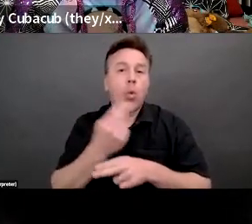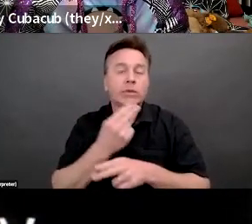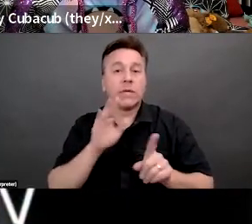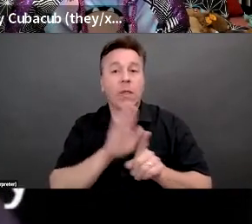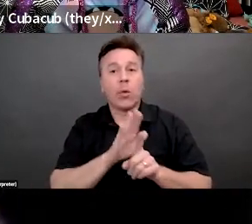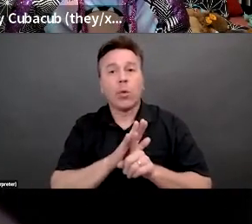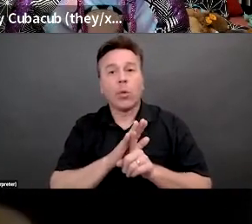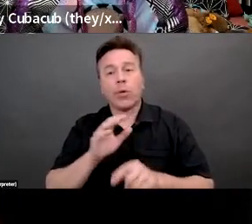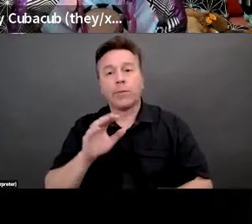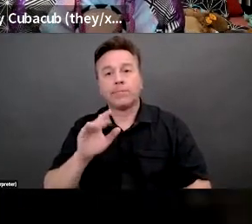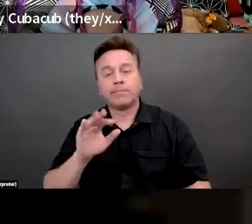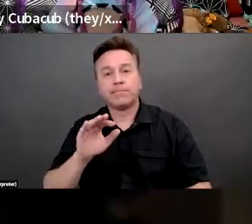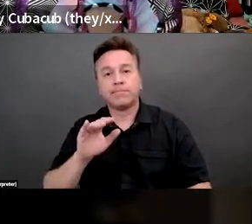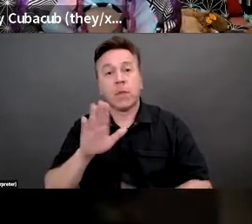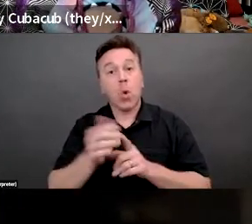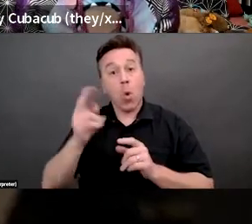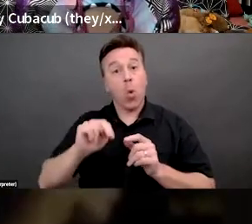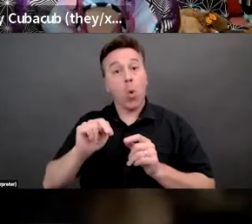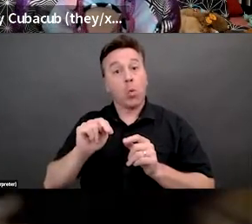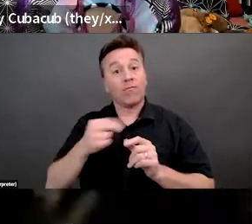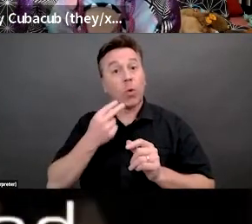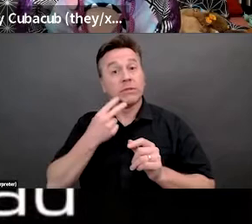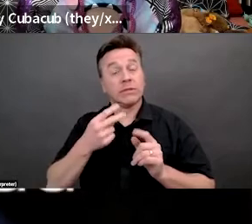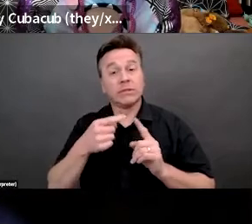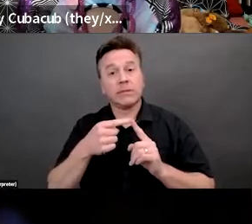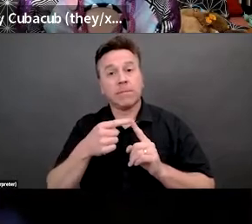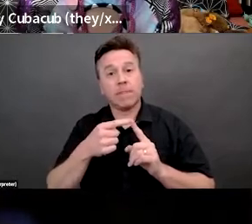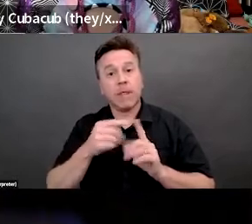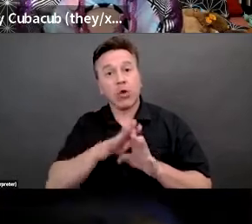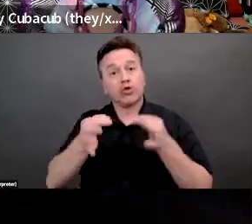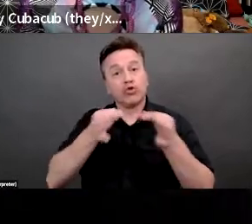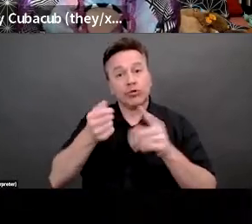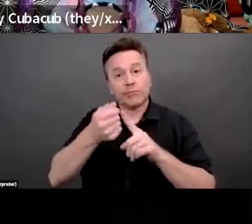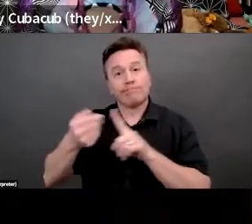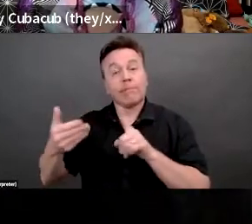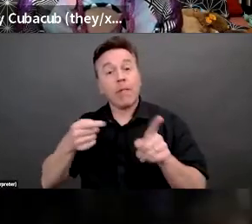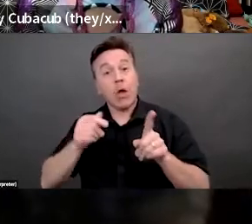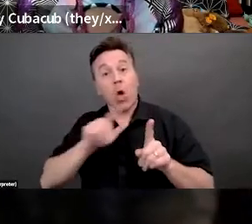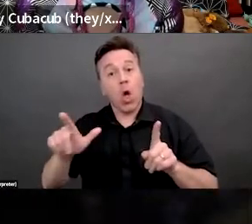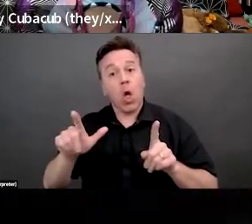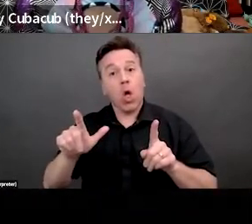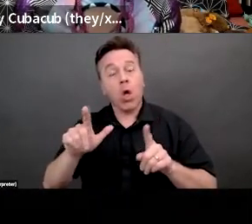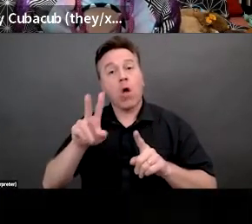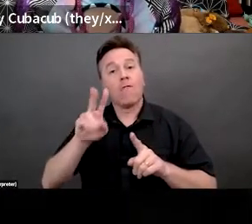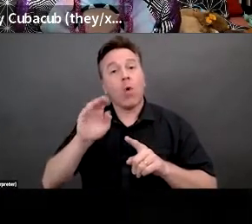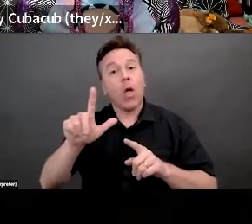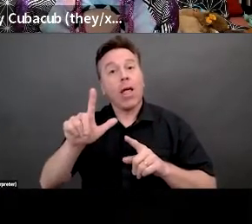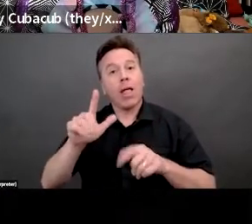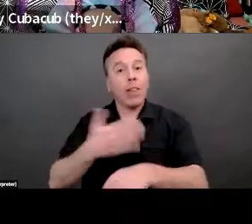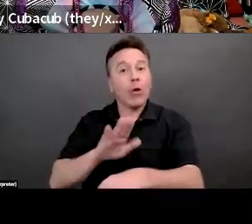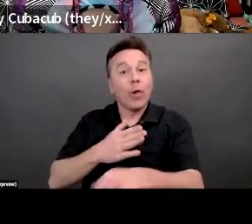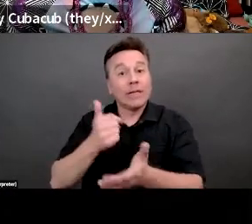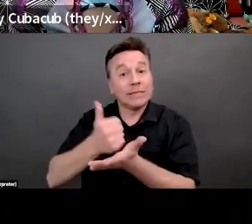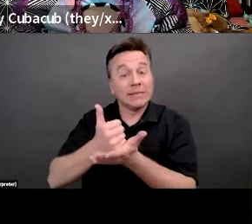their own voices and descriptions, they are all like vocal lyrical